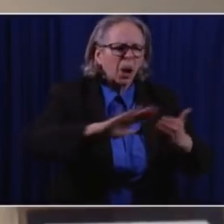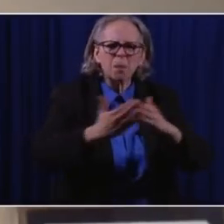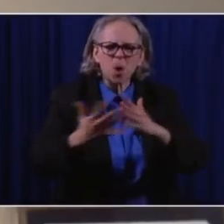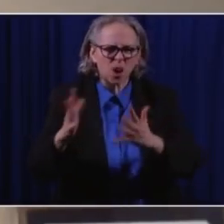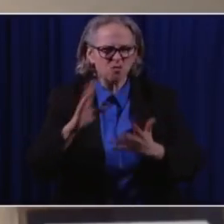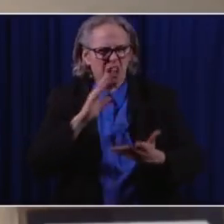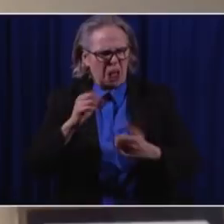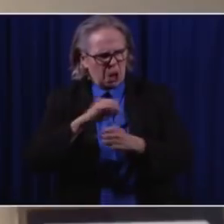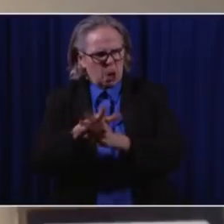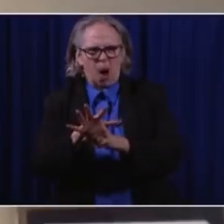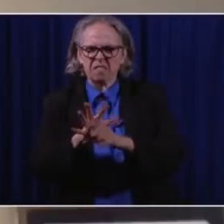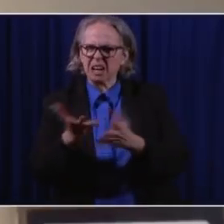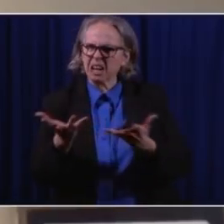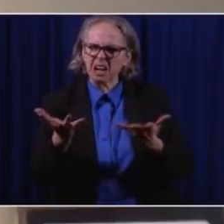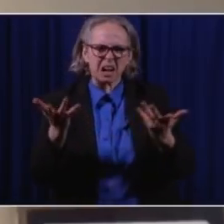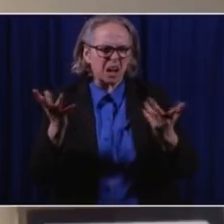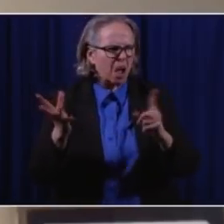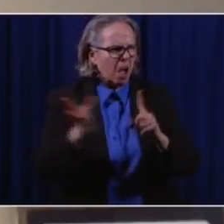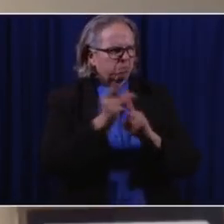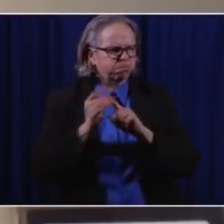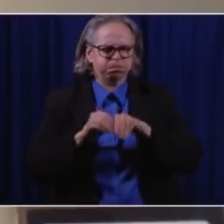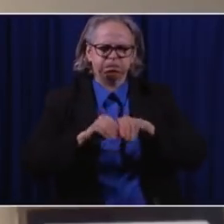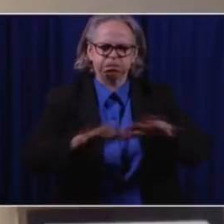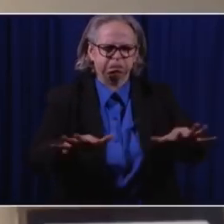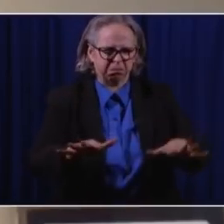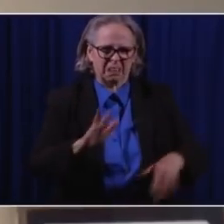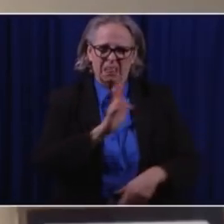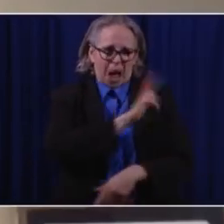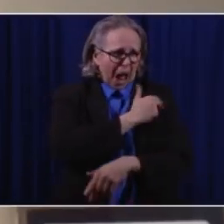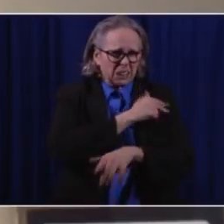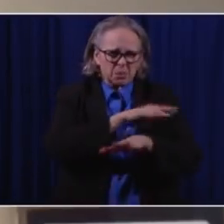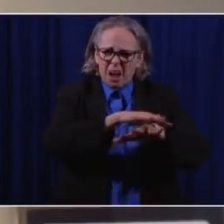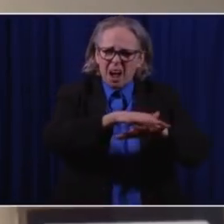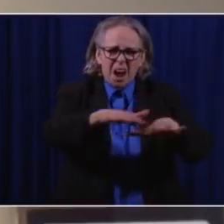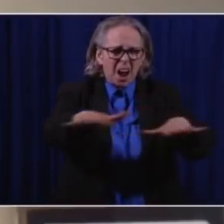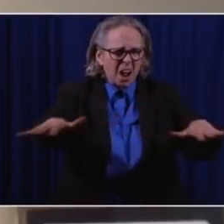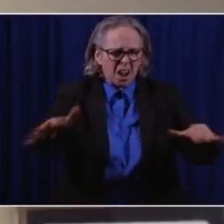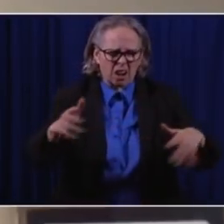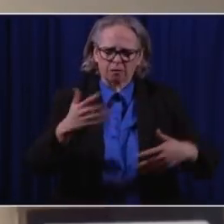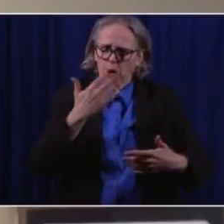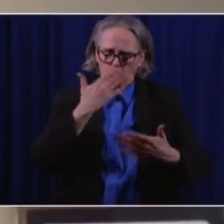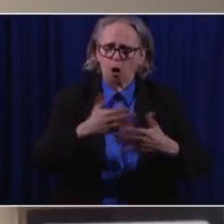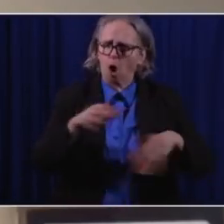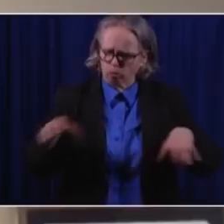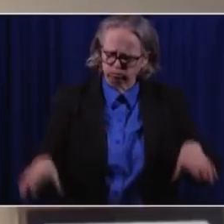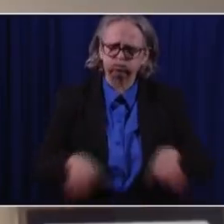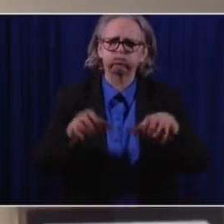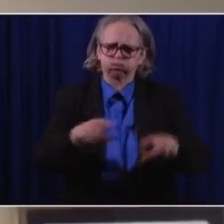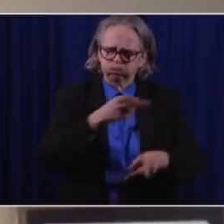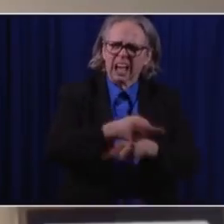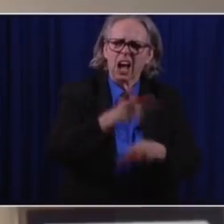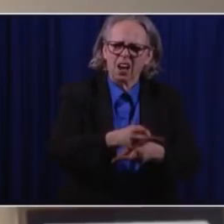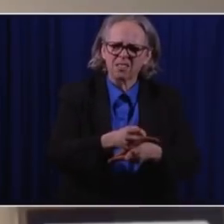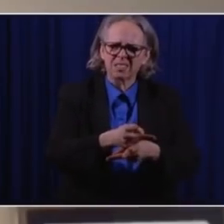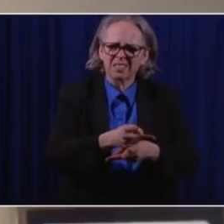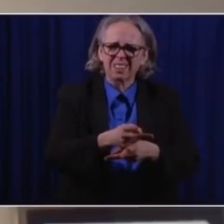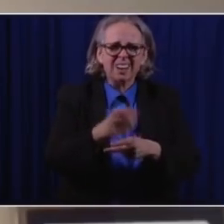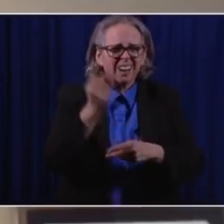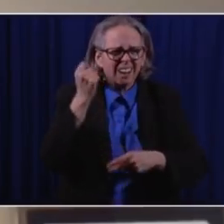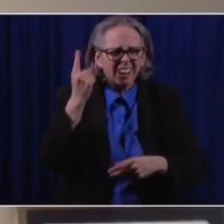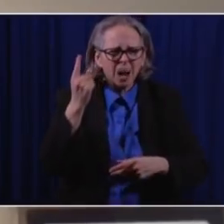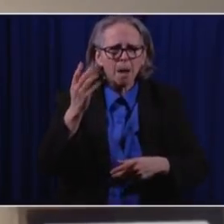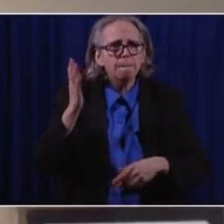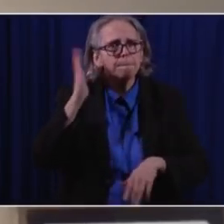while hospitals in those smaller communities are doing a great job of taking care of patients, they have to transfer sometimes to urban